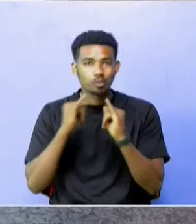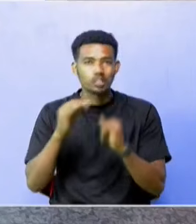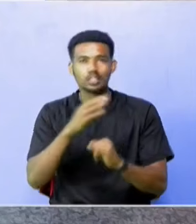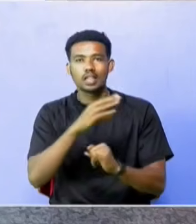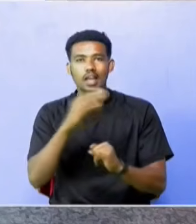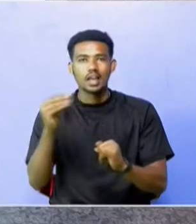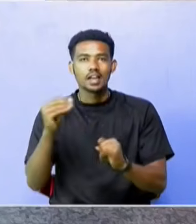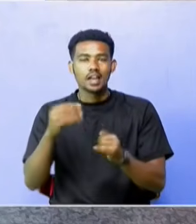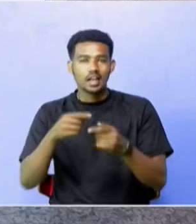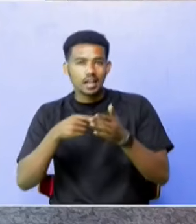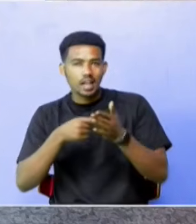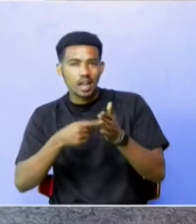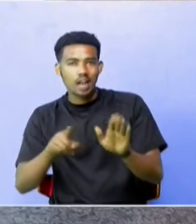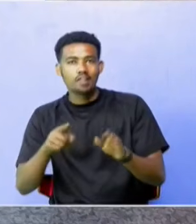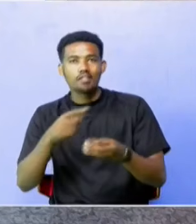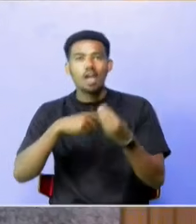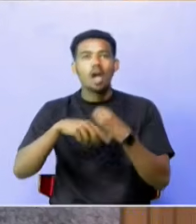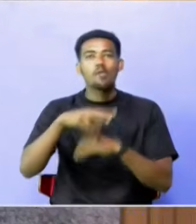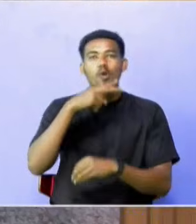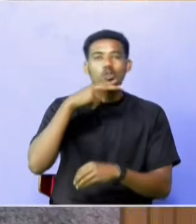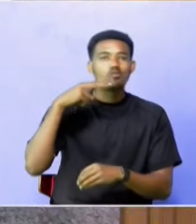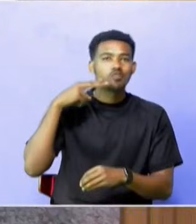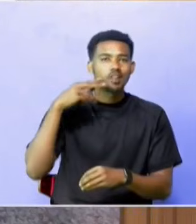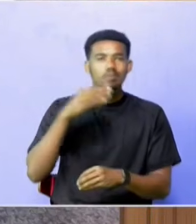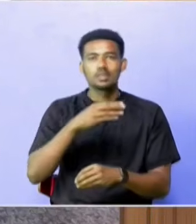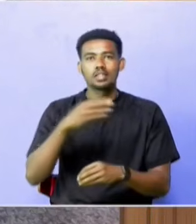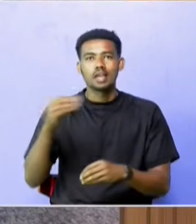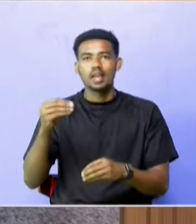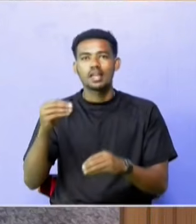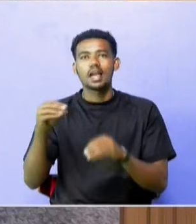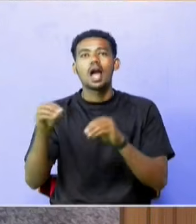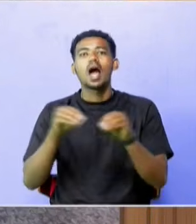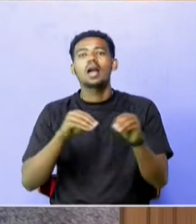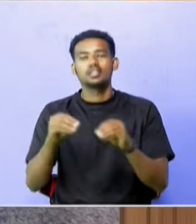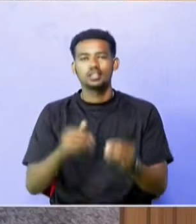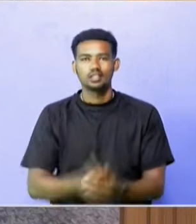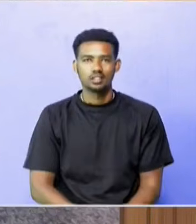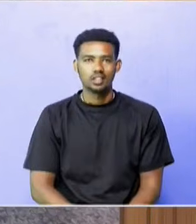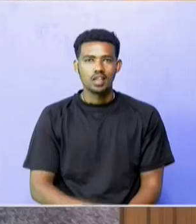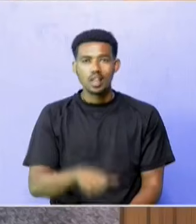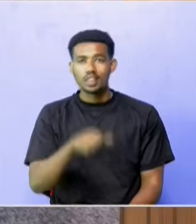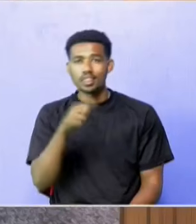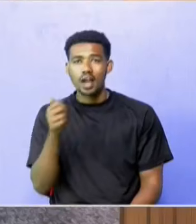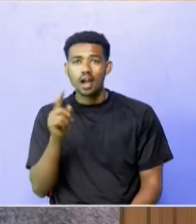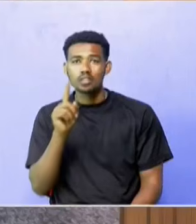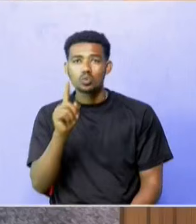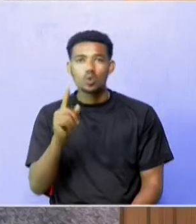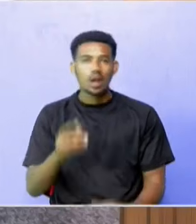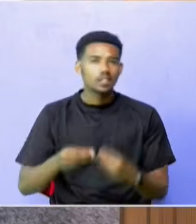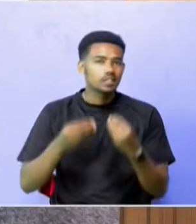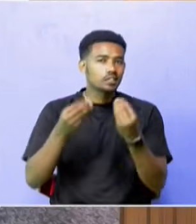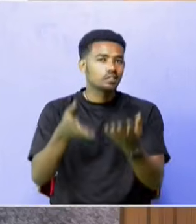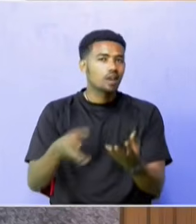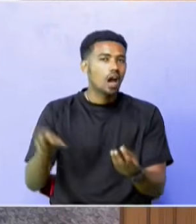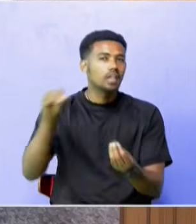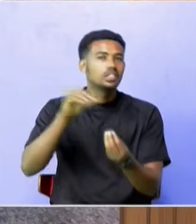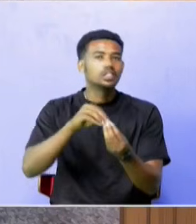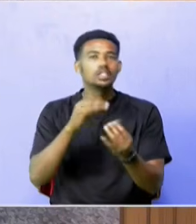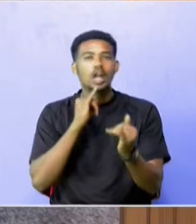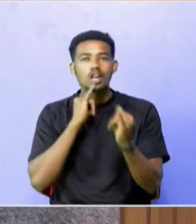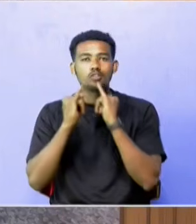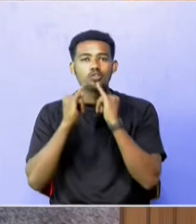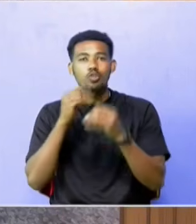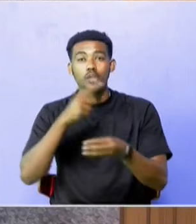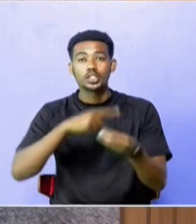clarify about verbs or action. Okay? And the other one, it gives additional information